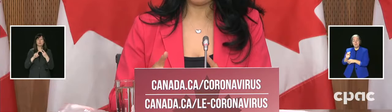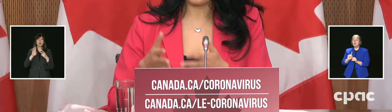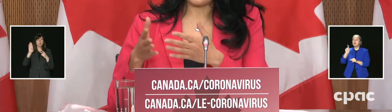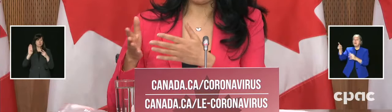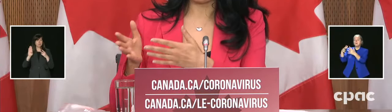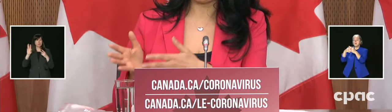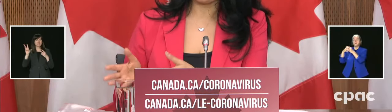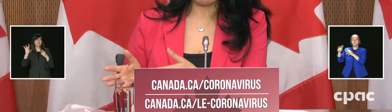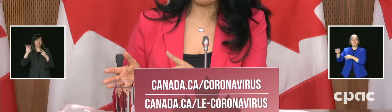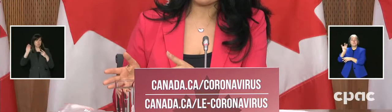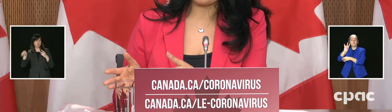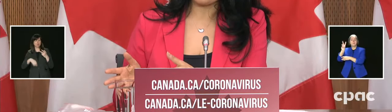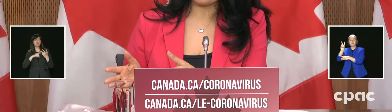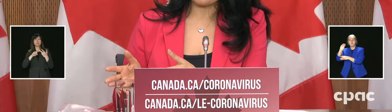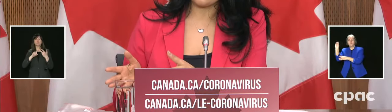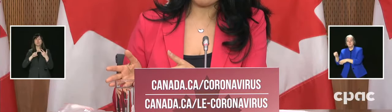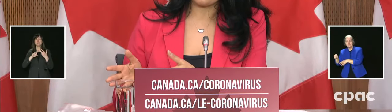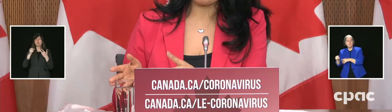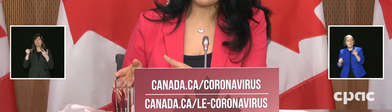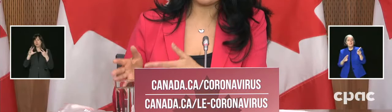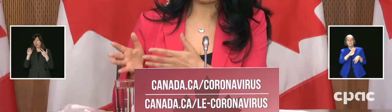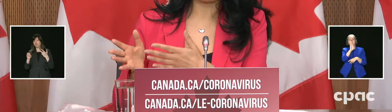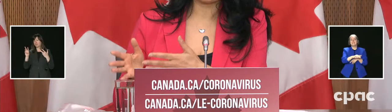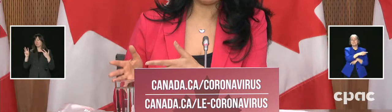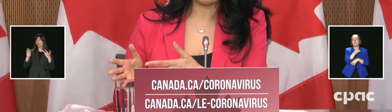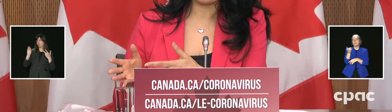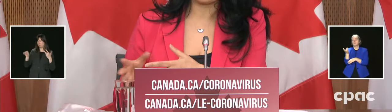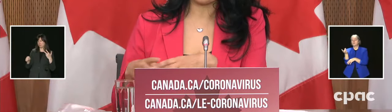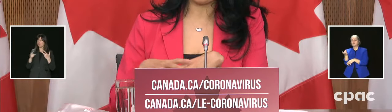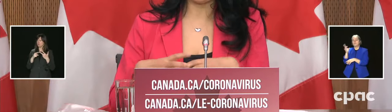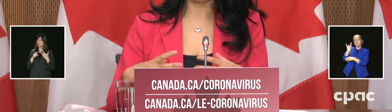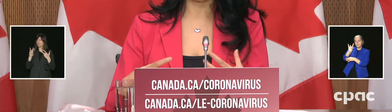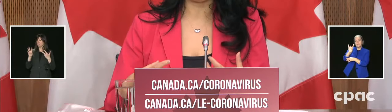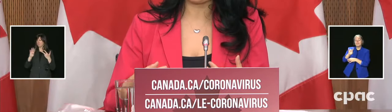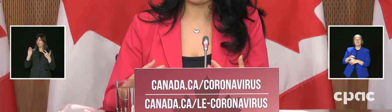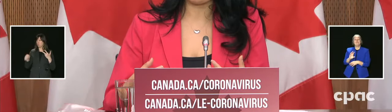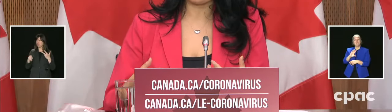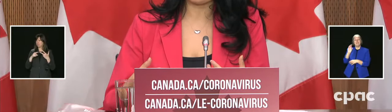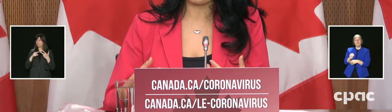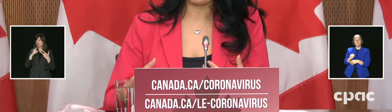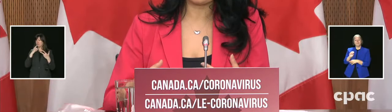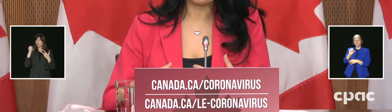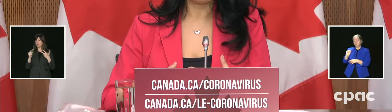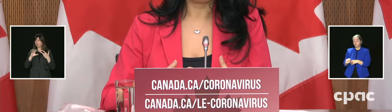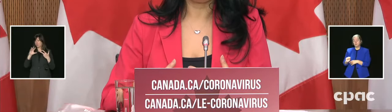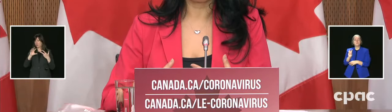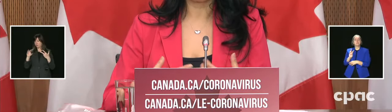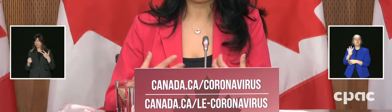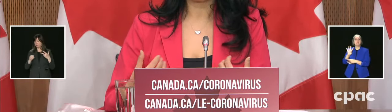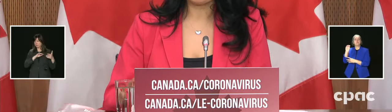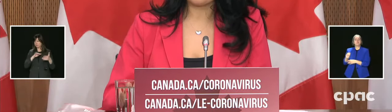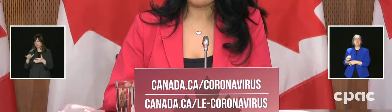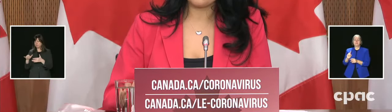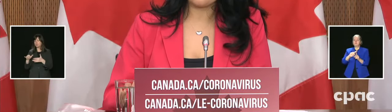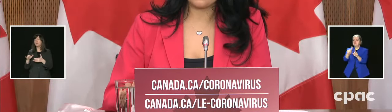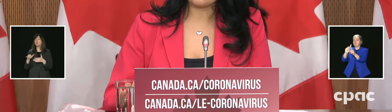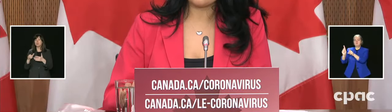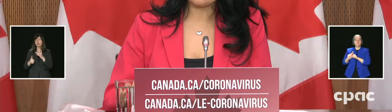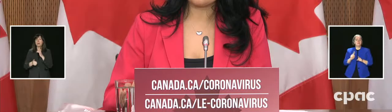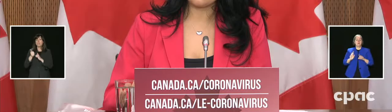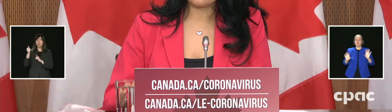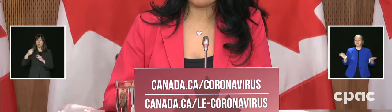Brazil. And it was 64% in South Africa. And that 64%, when we looked at the South African studies, the vast majority